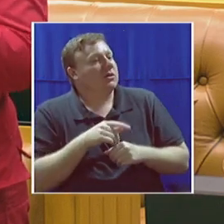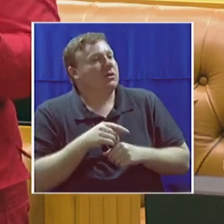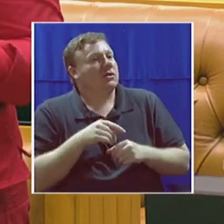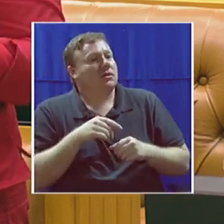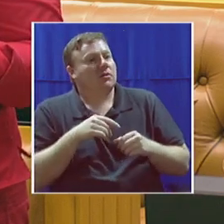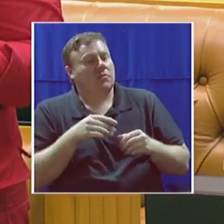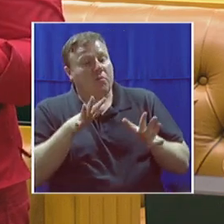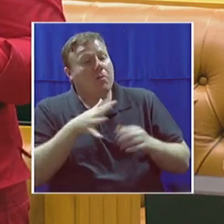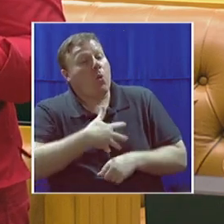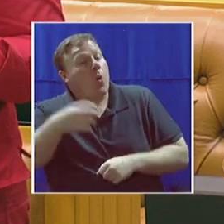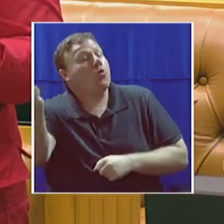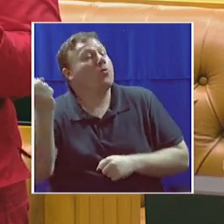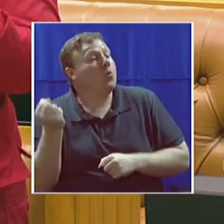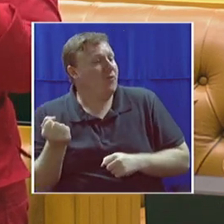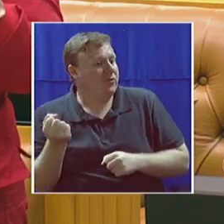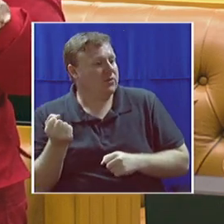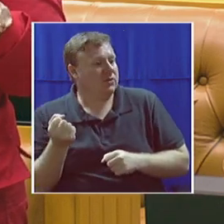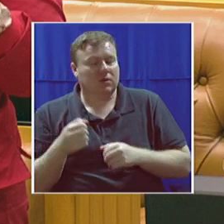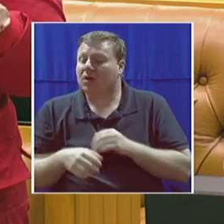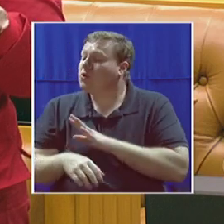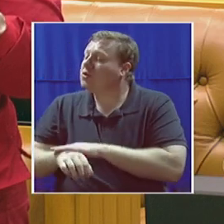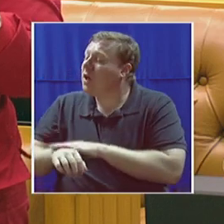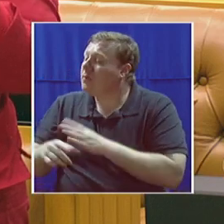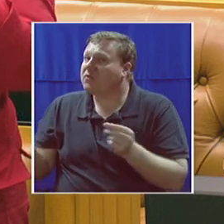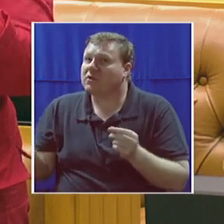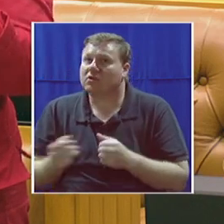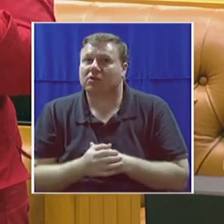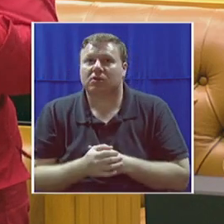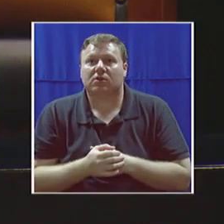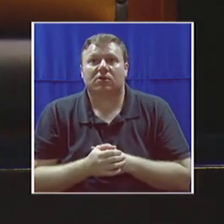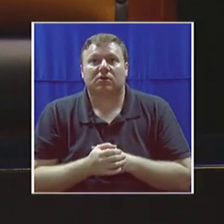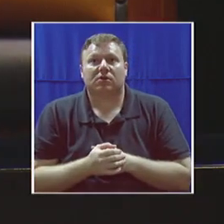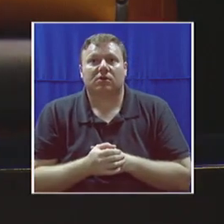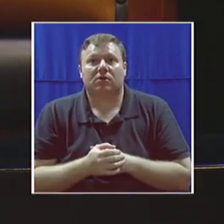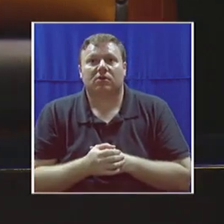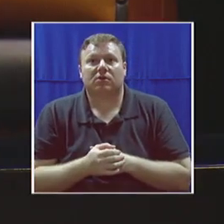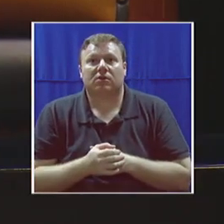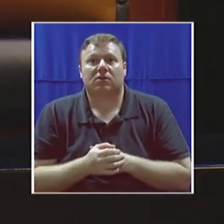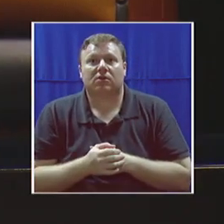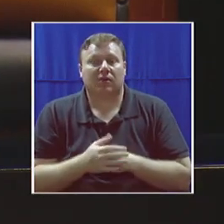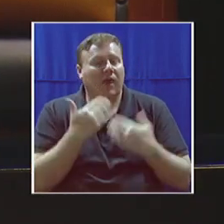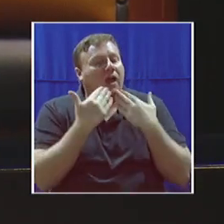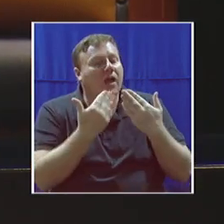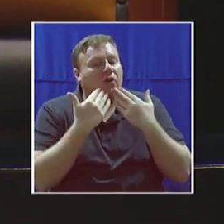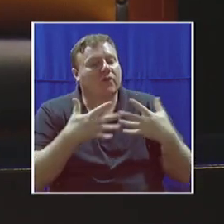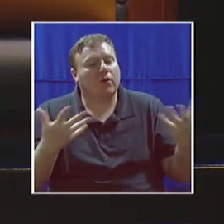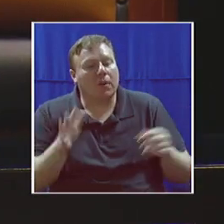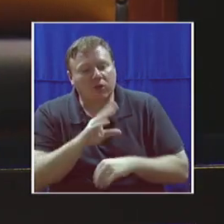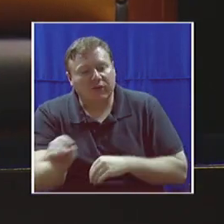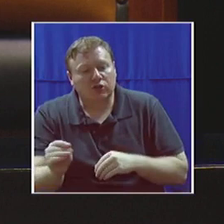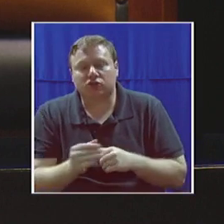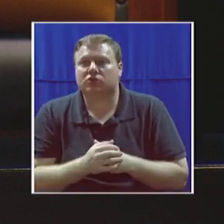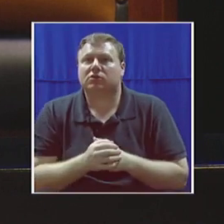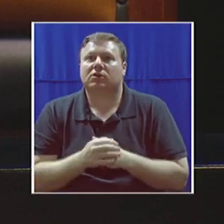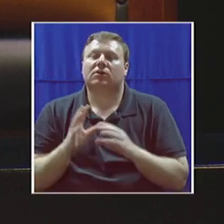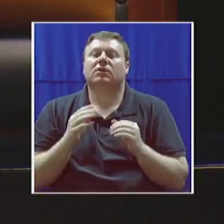that are removed by that are removed by JF jfd